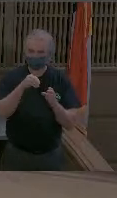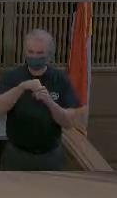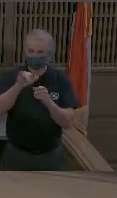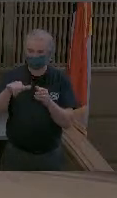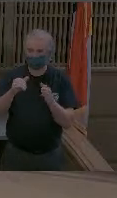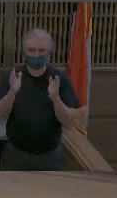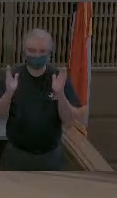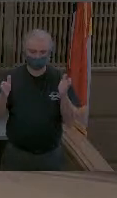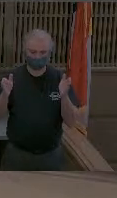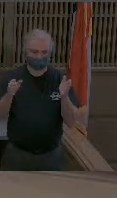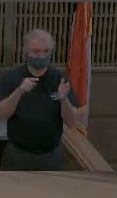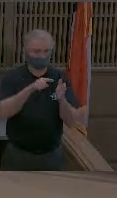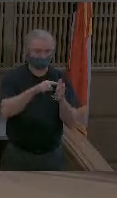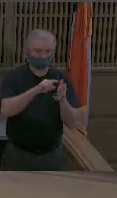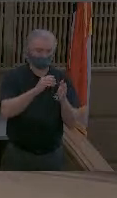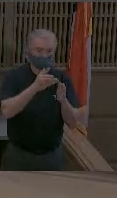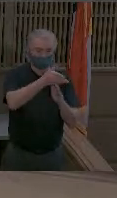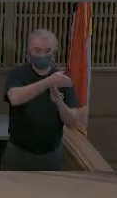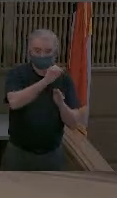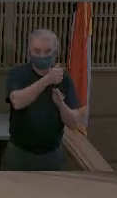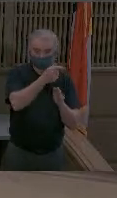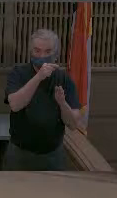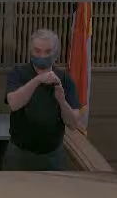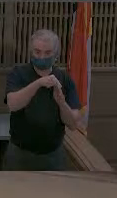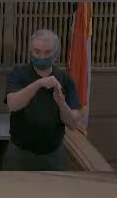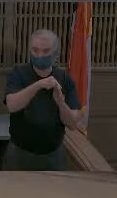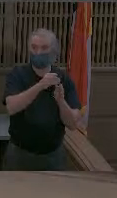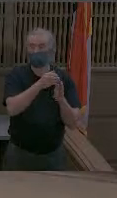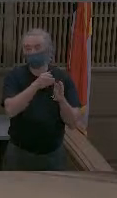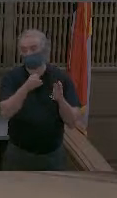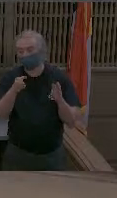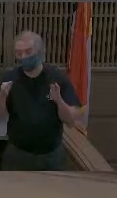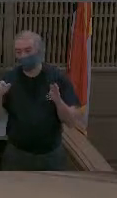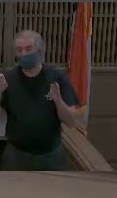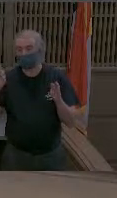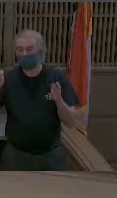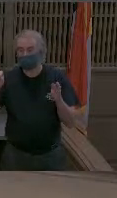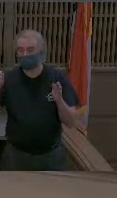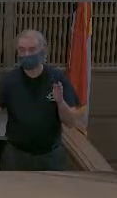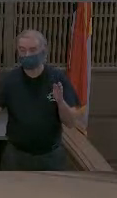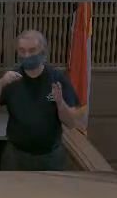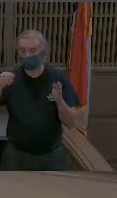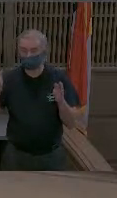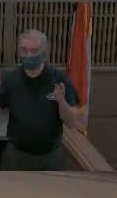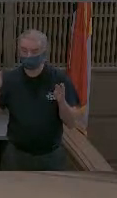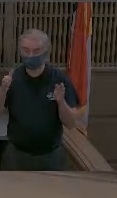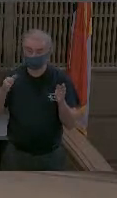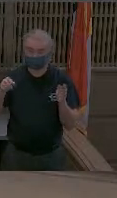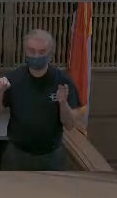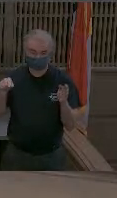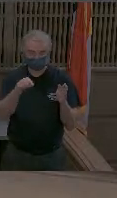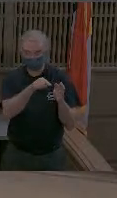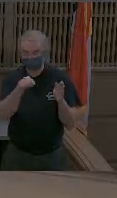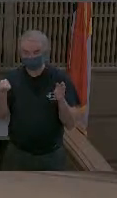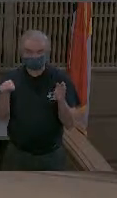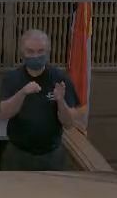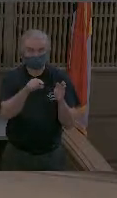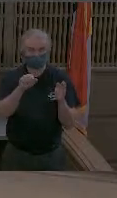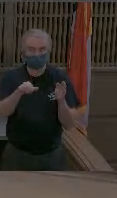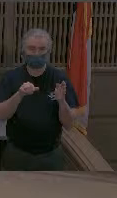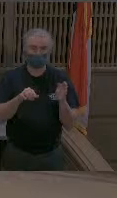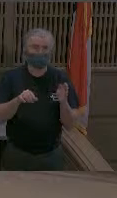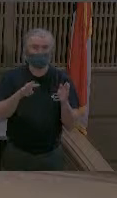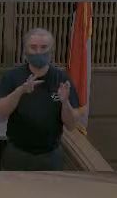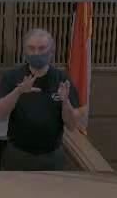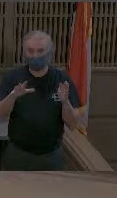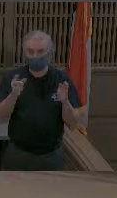up. So between 10 days and 90 days, that would be a window that it would be a good idea to